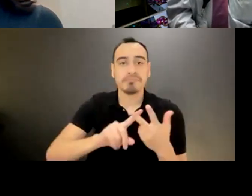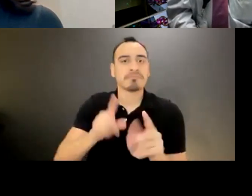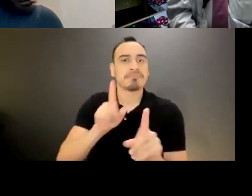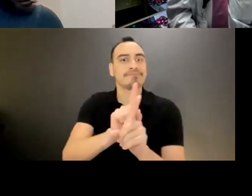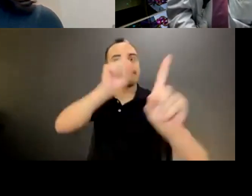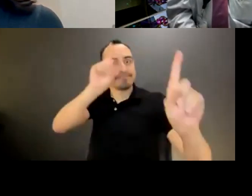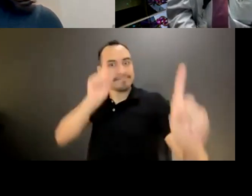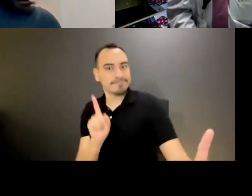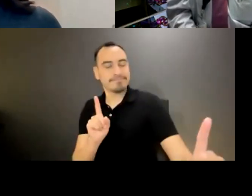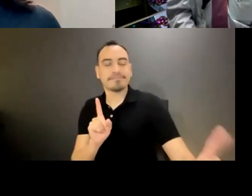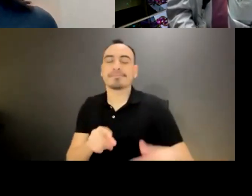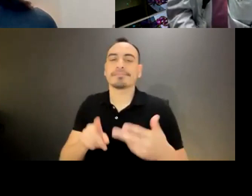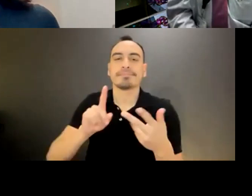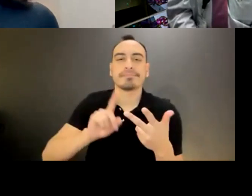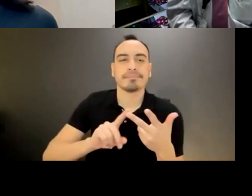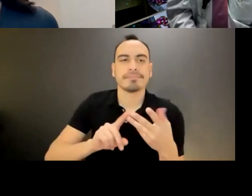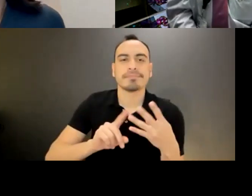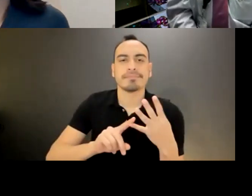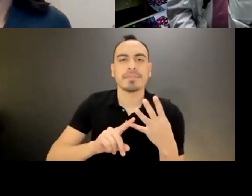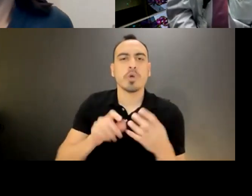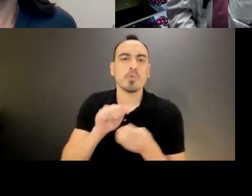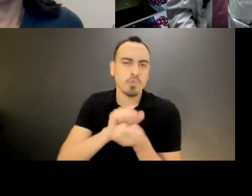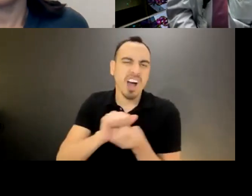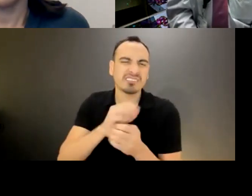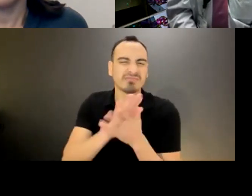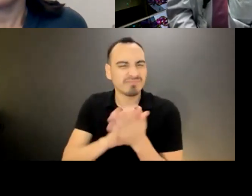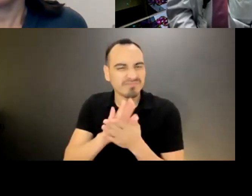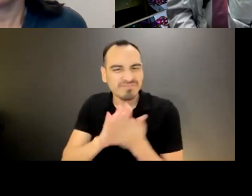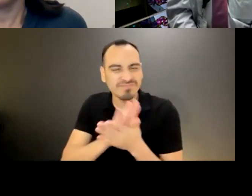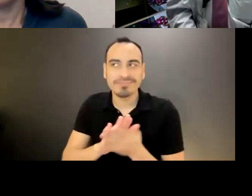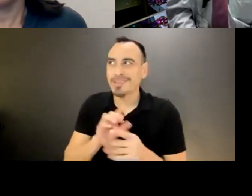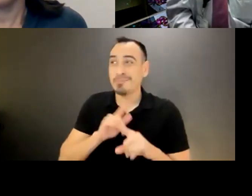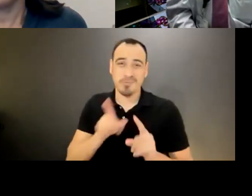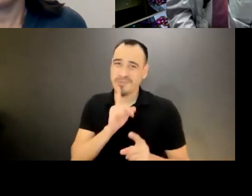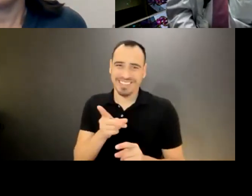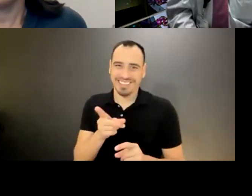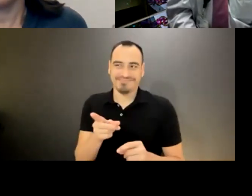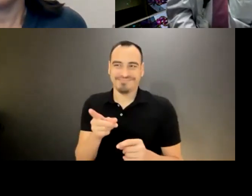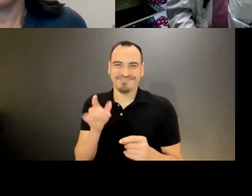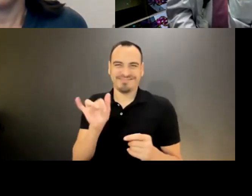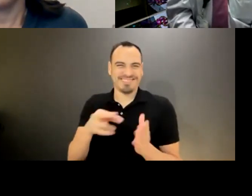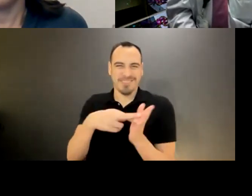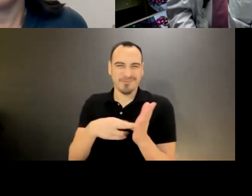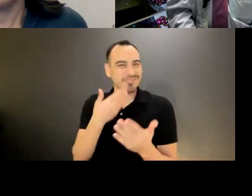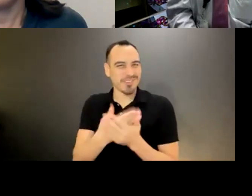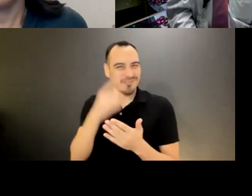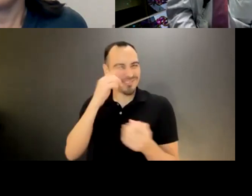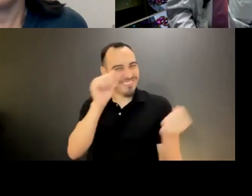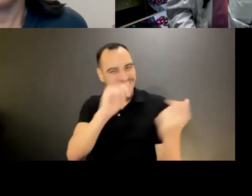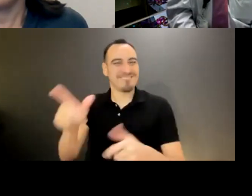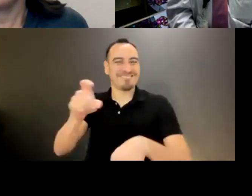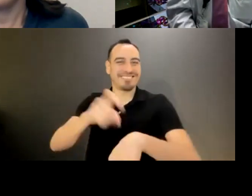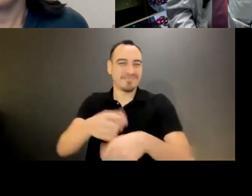Wash your hands, although that's a good thing in general and probably is the least